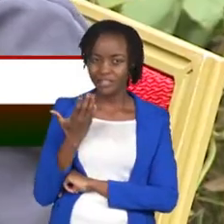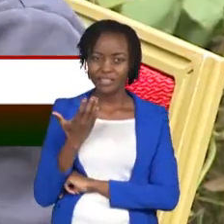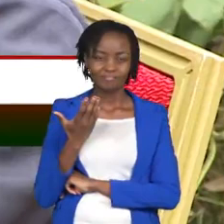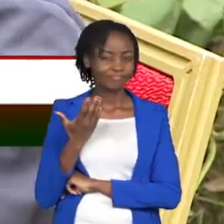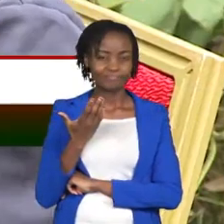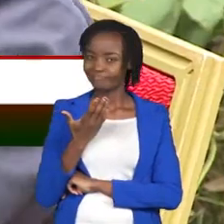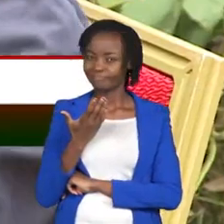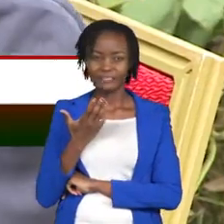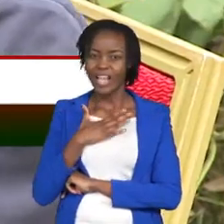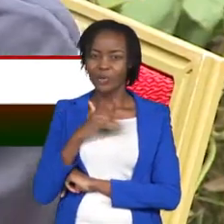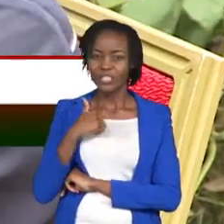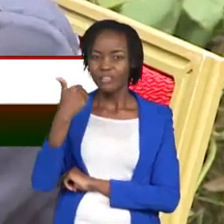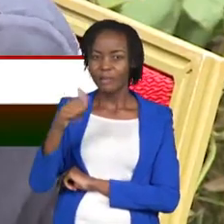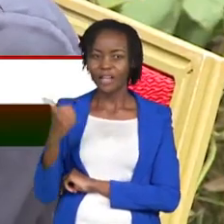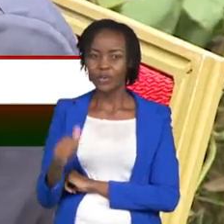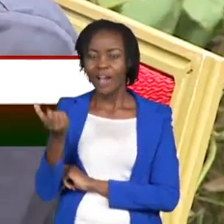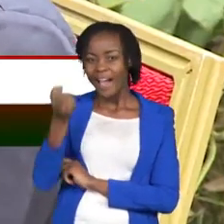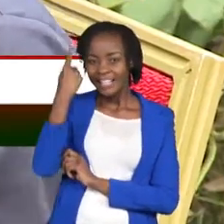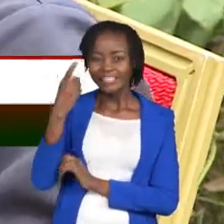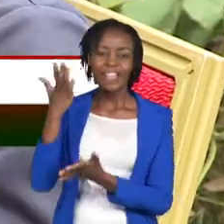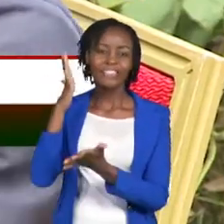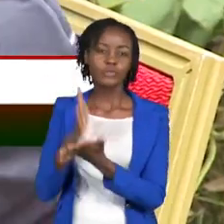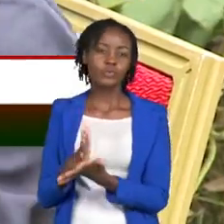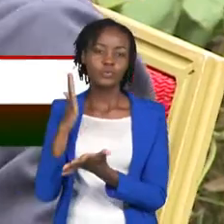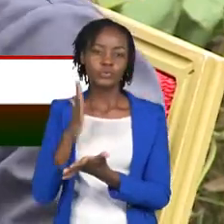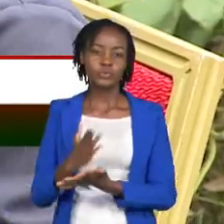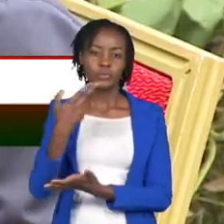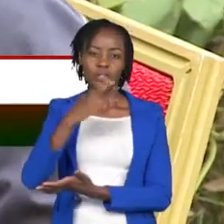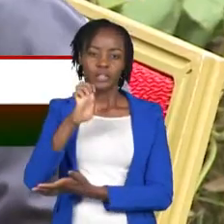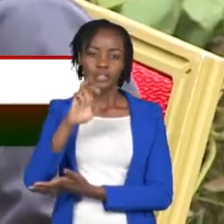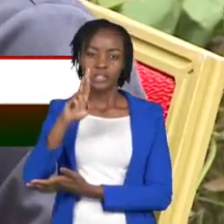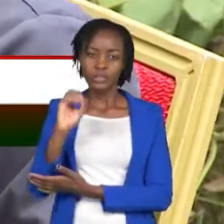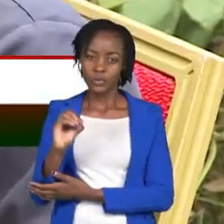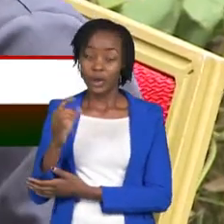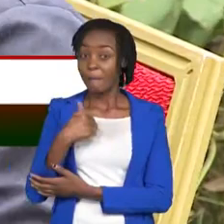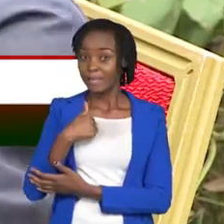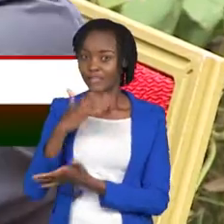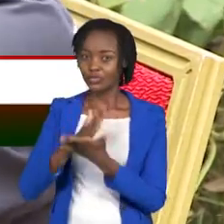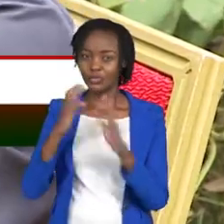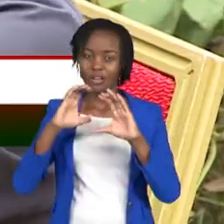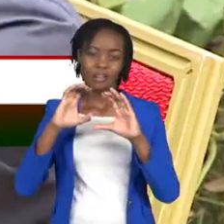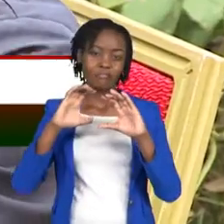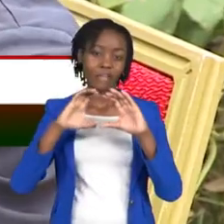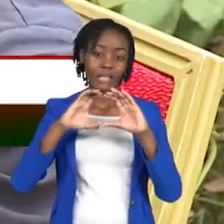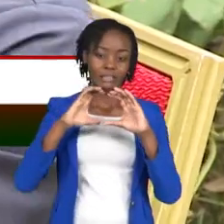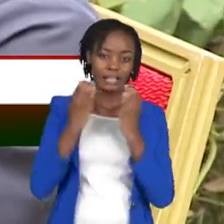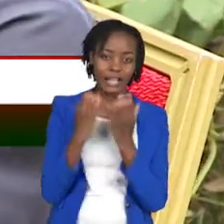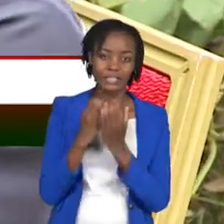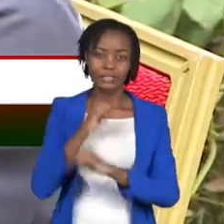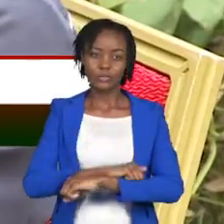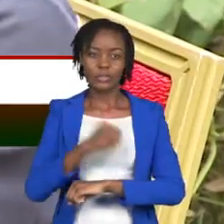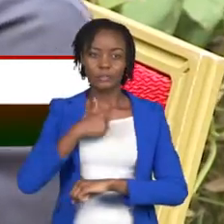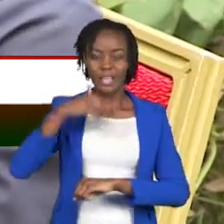do not get to actually learn about the real heroes. I did GHC. I know others did social studies.